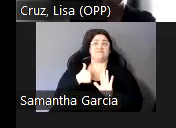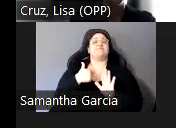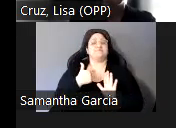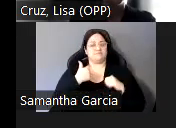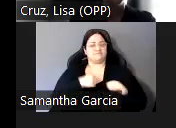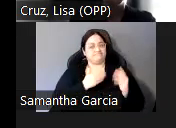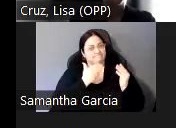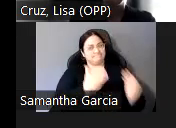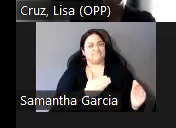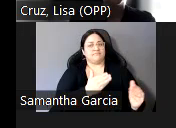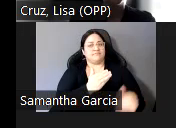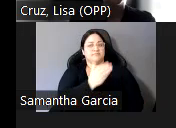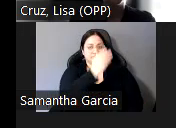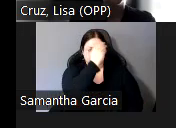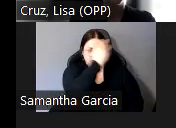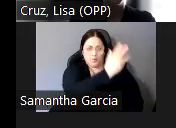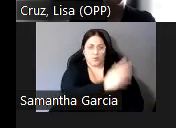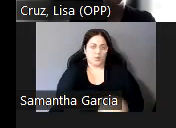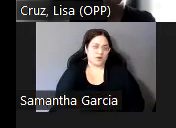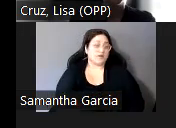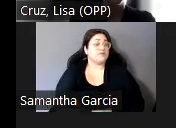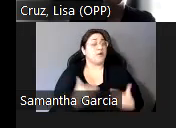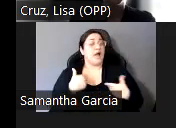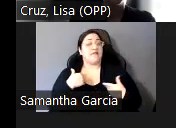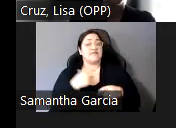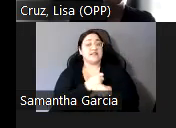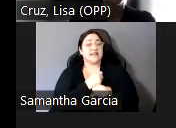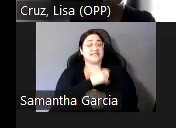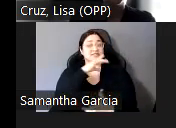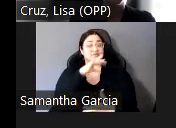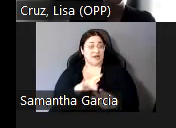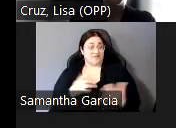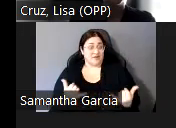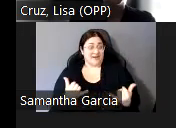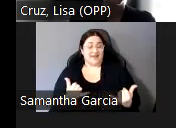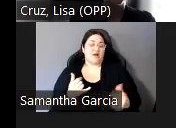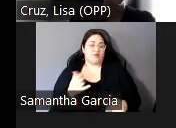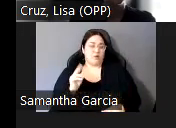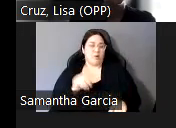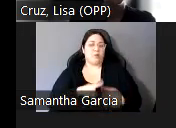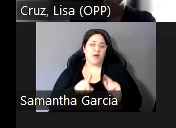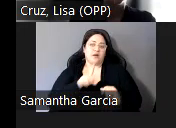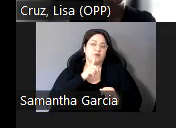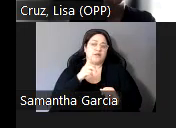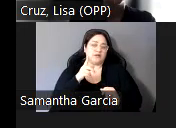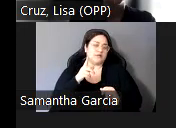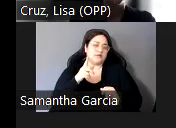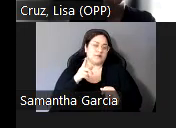have specific stats readily available here, but let's just say it's a low amount